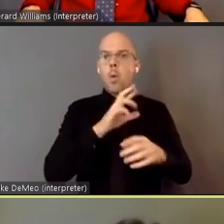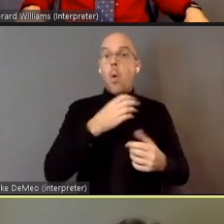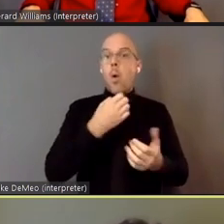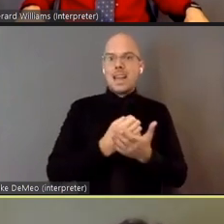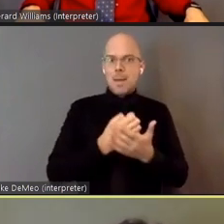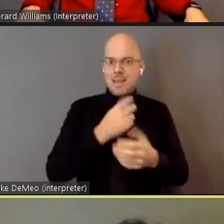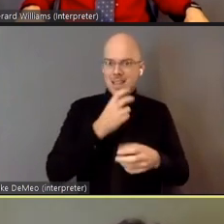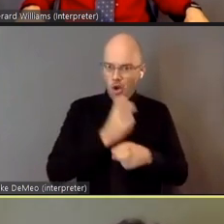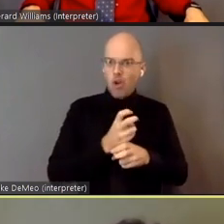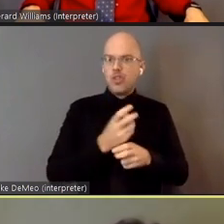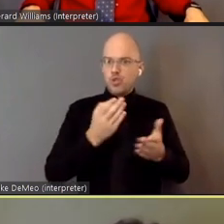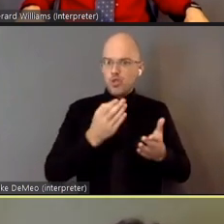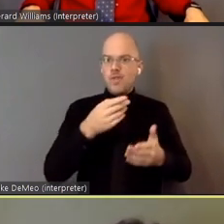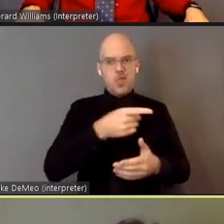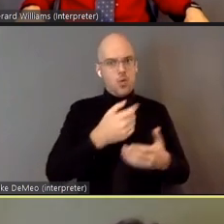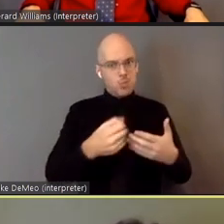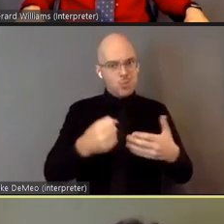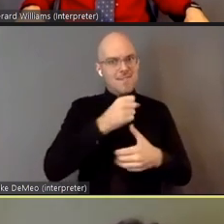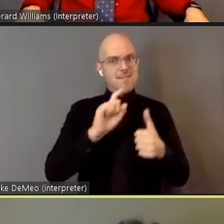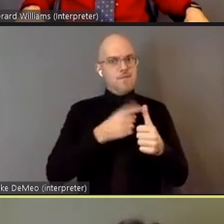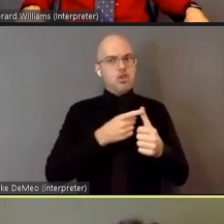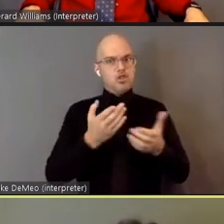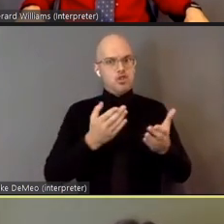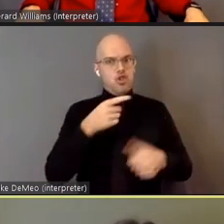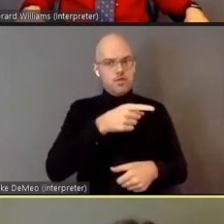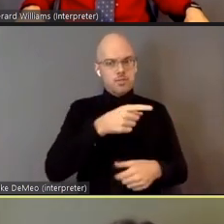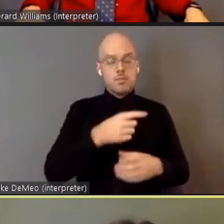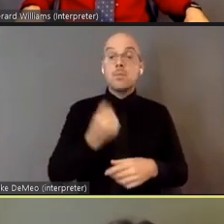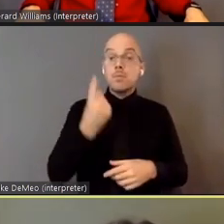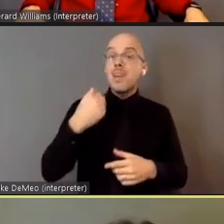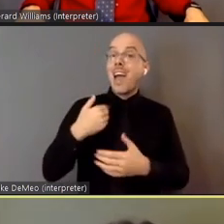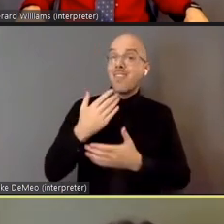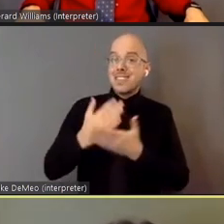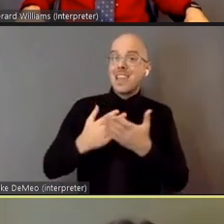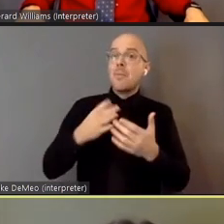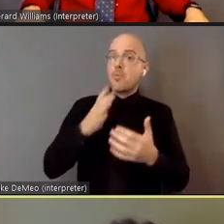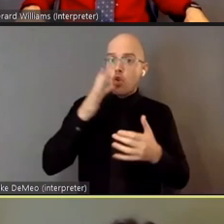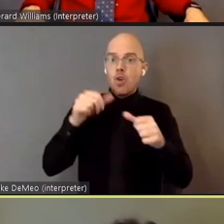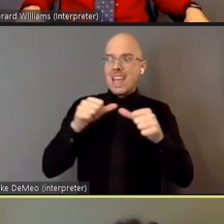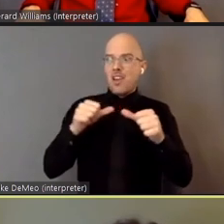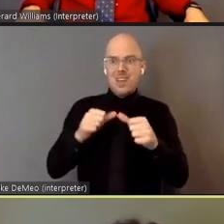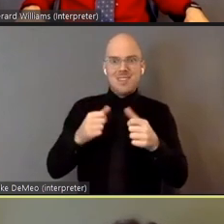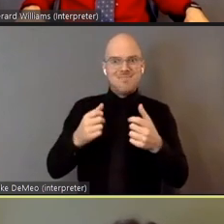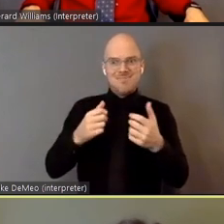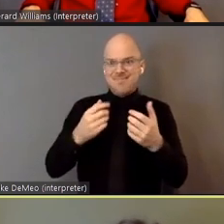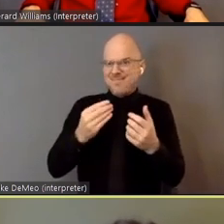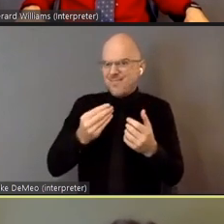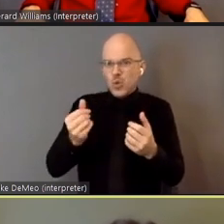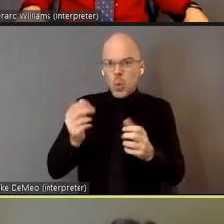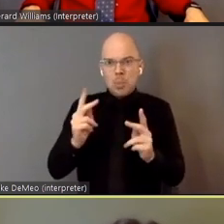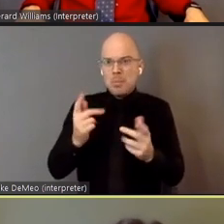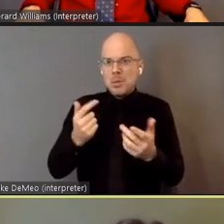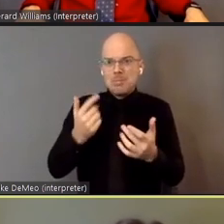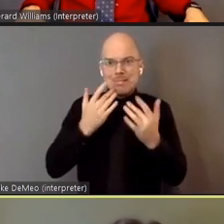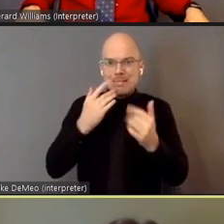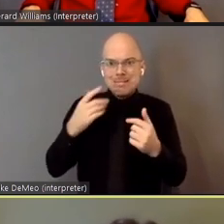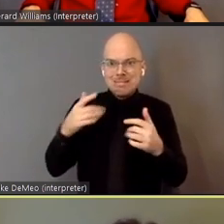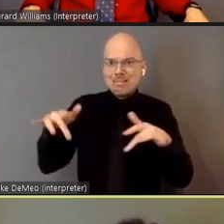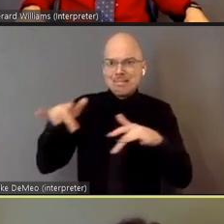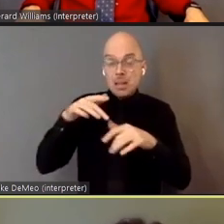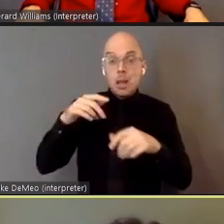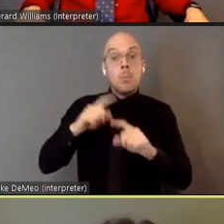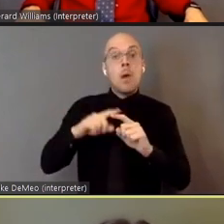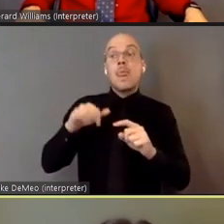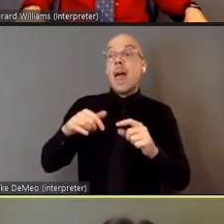areas. There are rural areas that are, say, very sparsely populated, but the population that is there